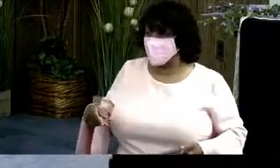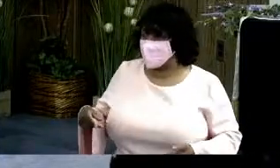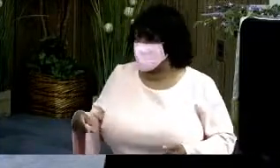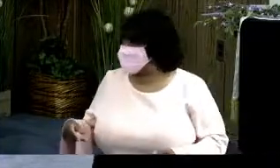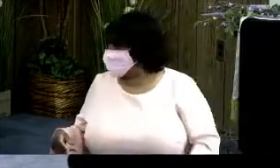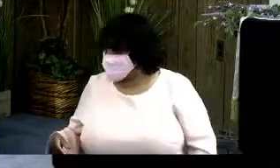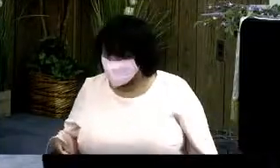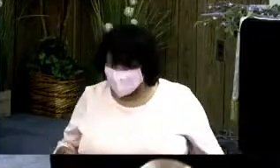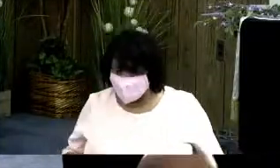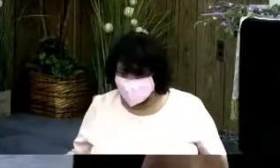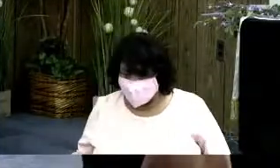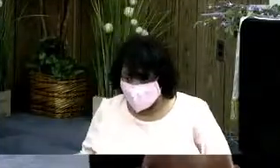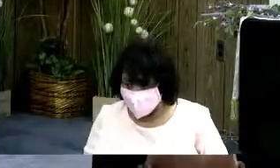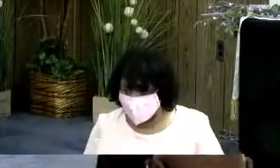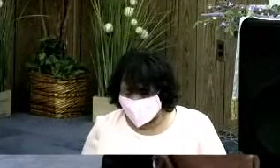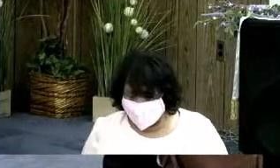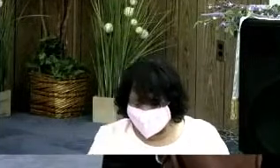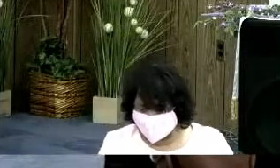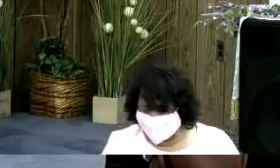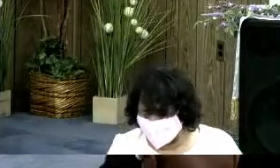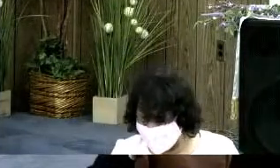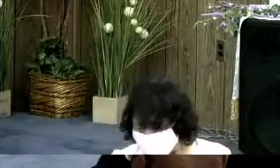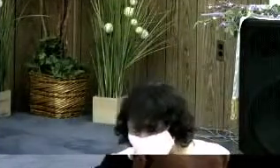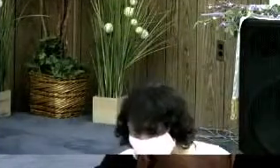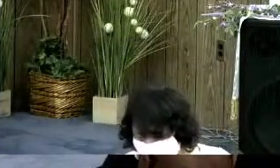hymn. Our morning hymn.